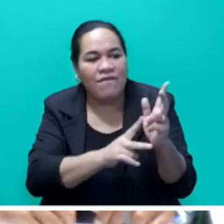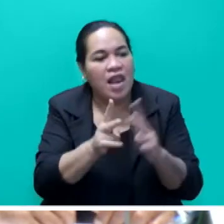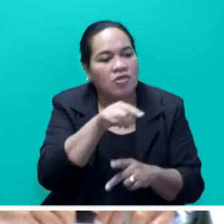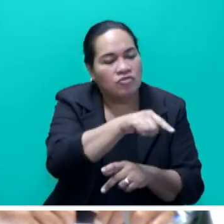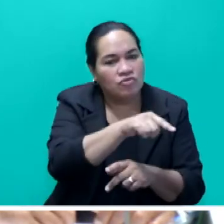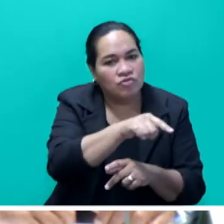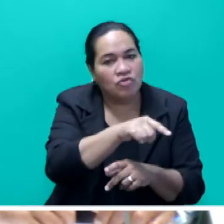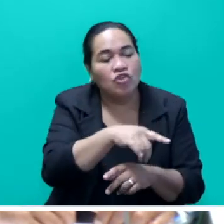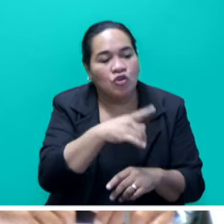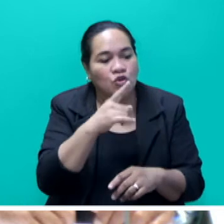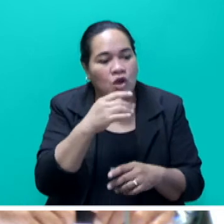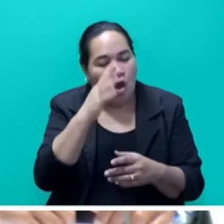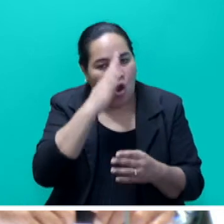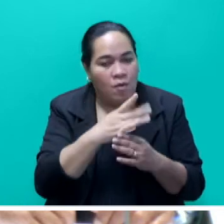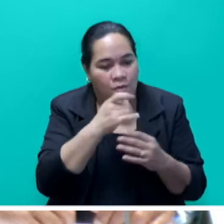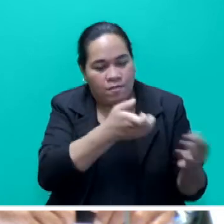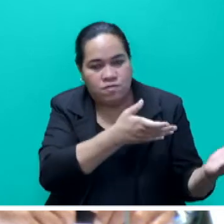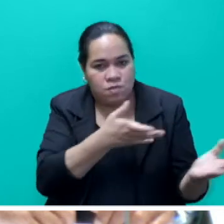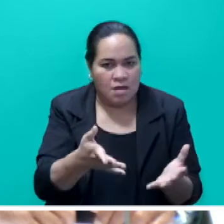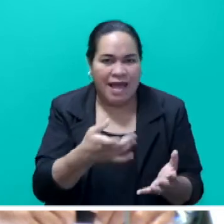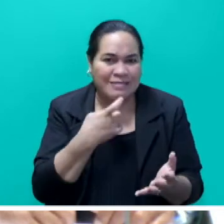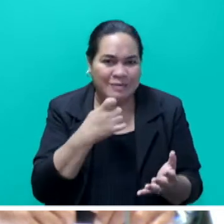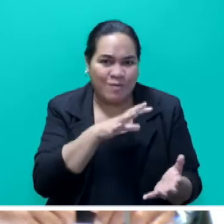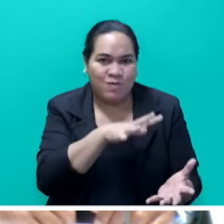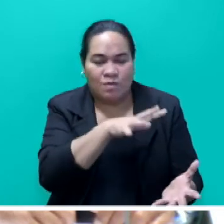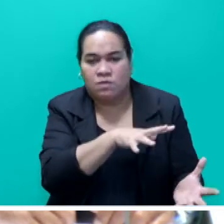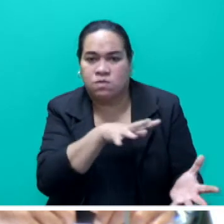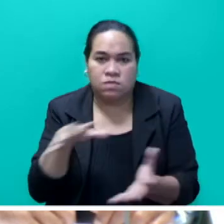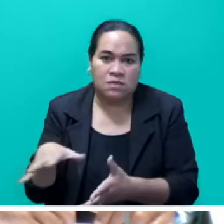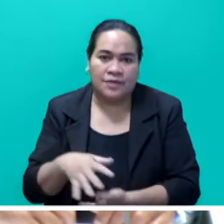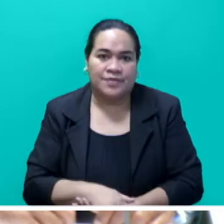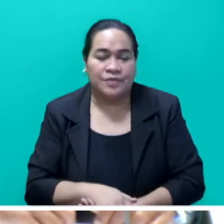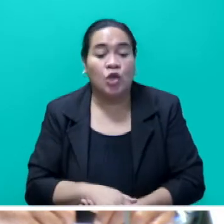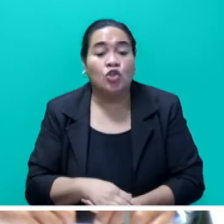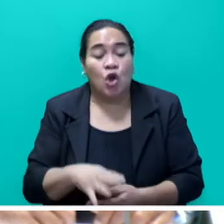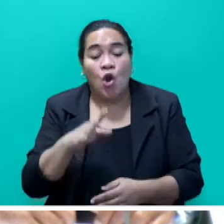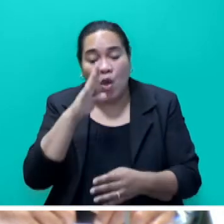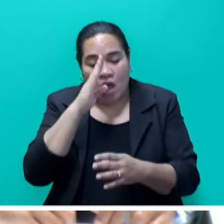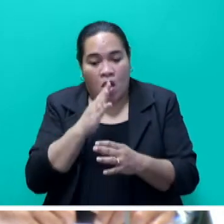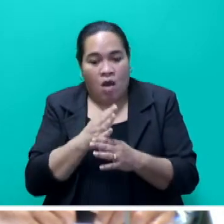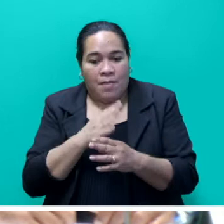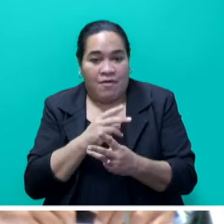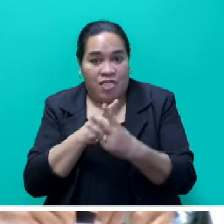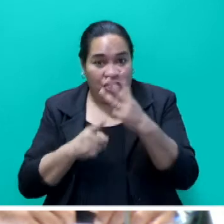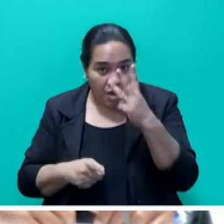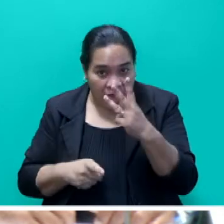President Koro if we could get the boulders from there. So we're looking at completing these 3 ongoing